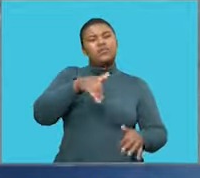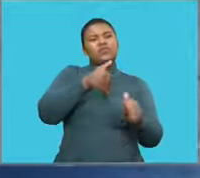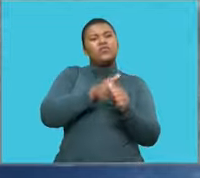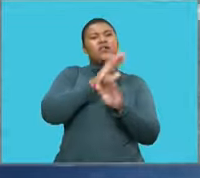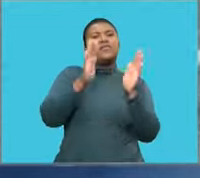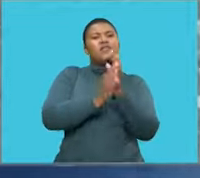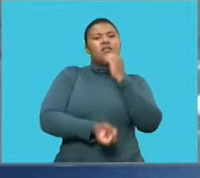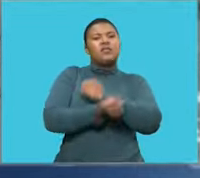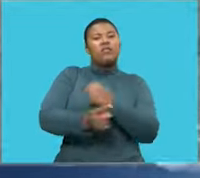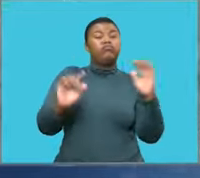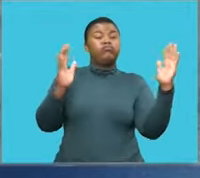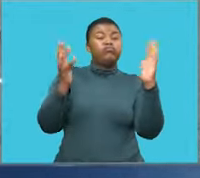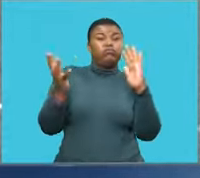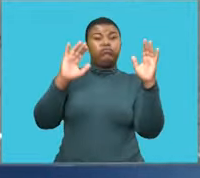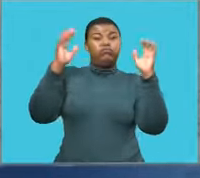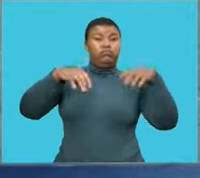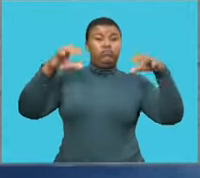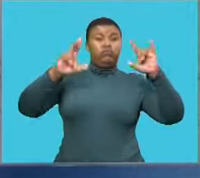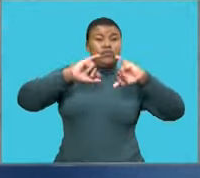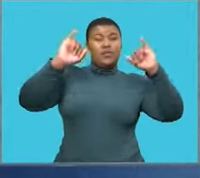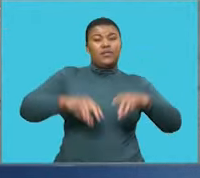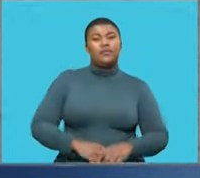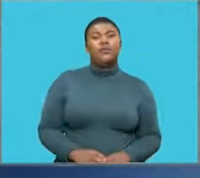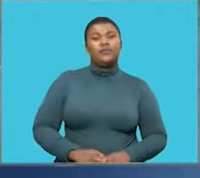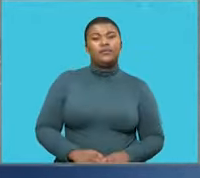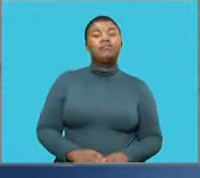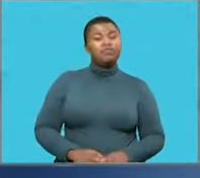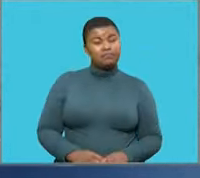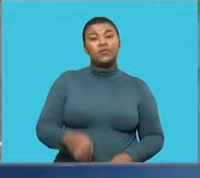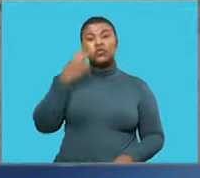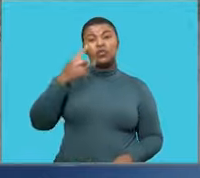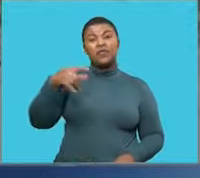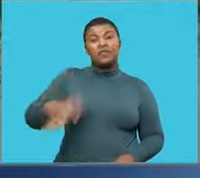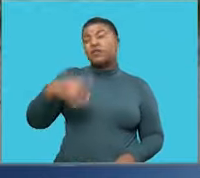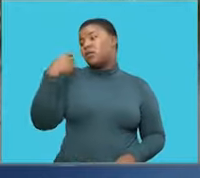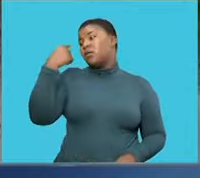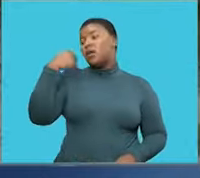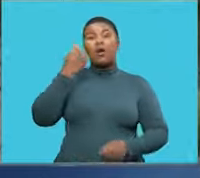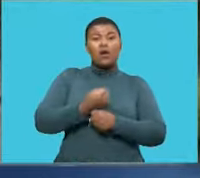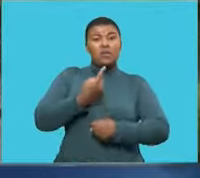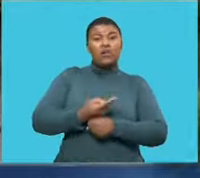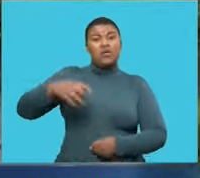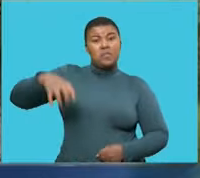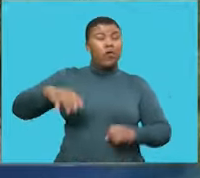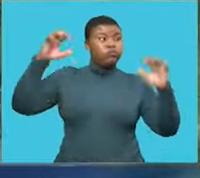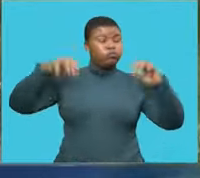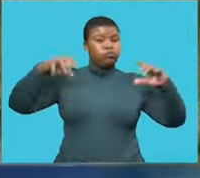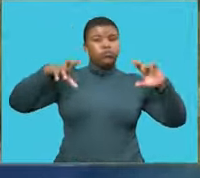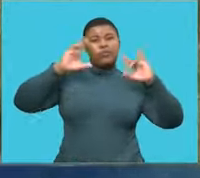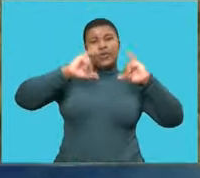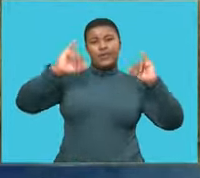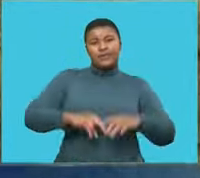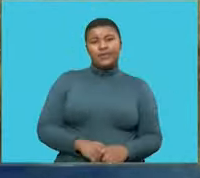tadiketahalo za swanyeto jolo kahapula ena ho patala le profinsi ya khaudeng sena asela